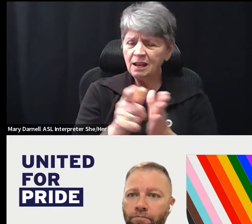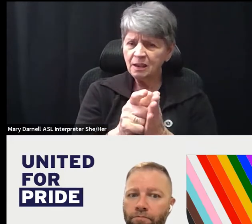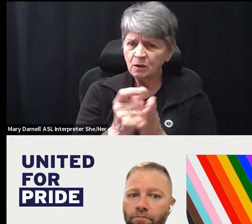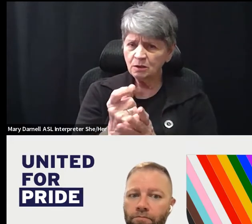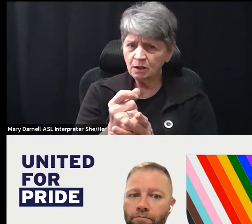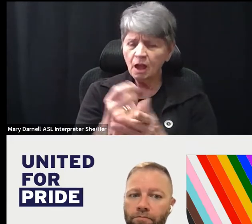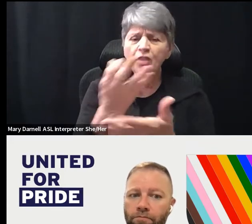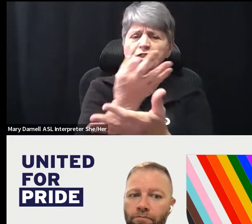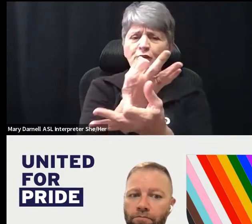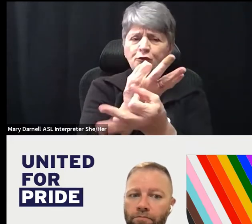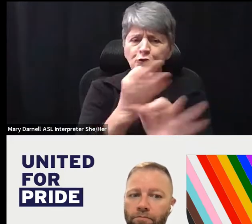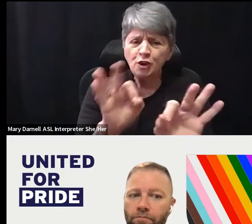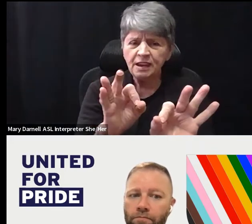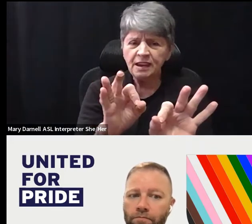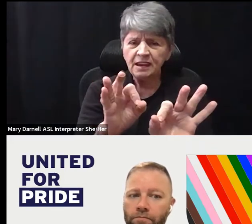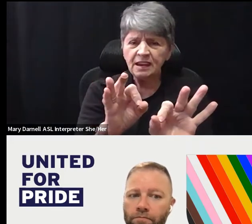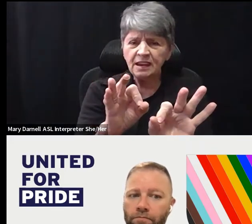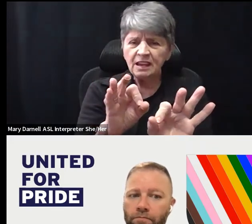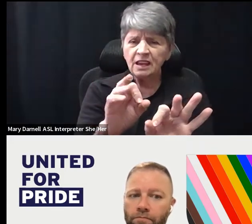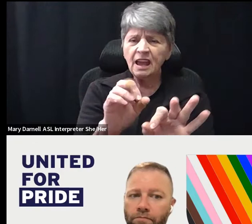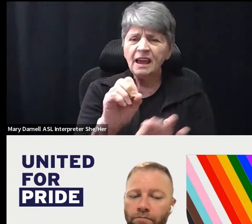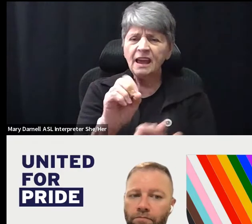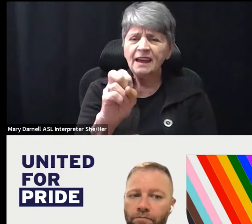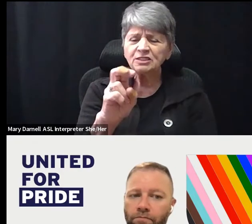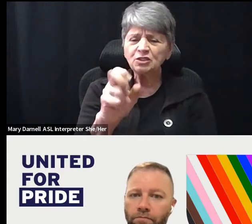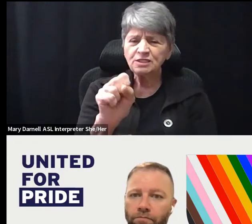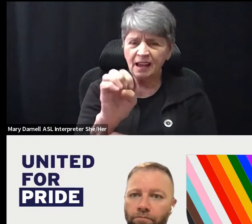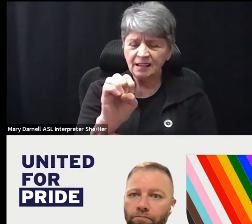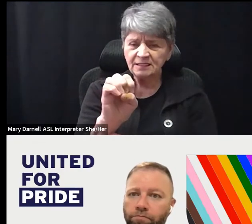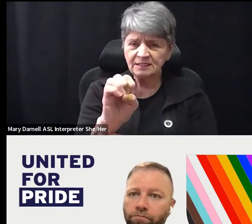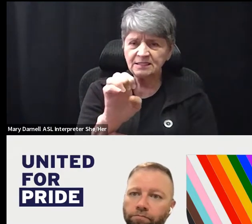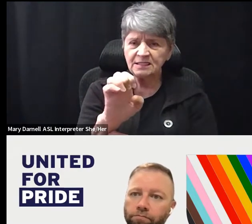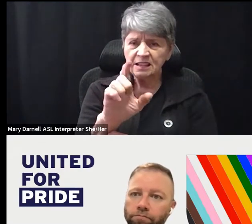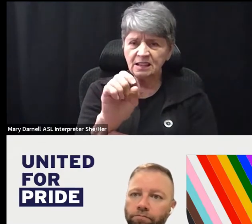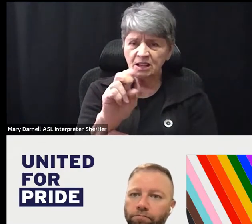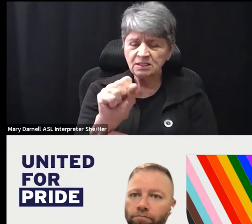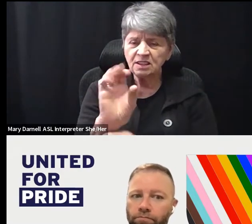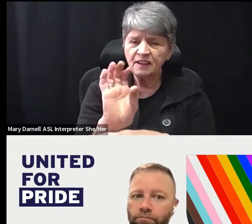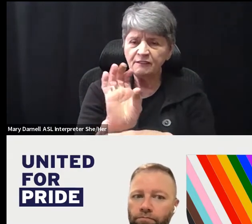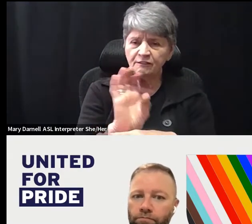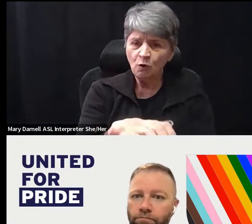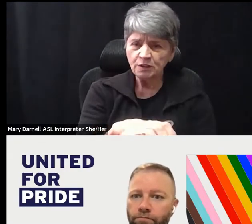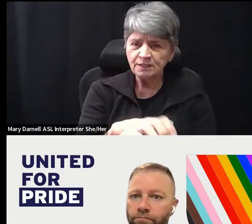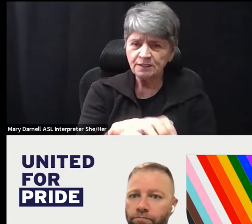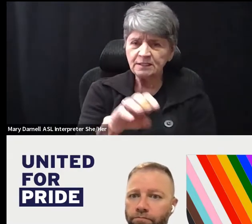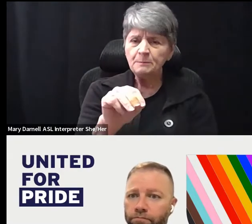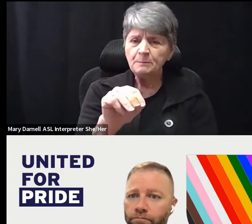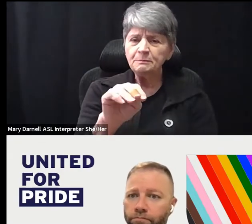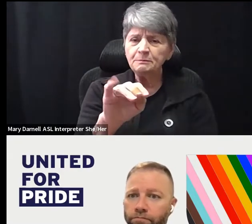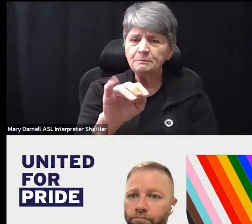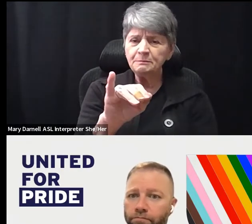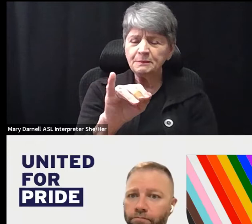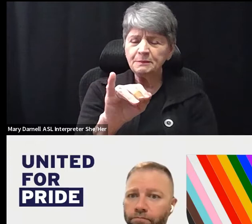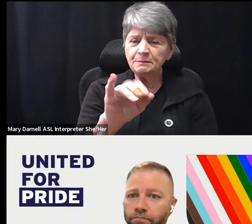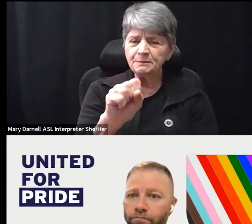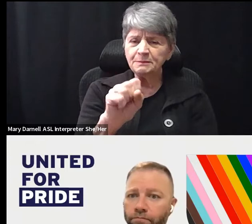clause swallowed up the establishment clause. And so the court forced Mississippi to provide grants to the religious schools and nonprofits. But